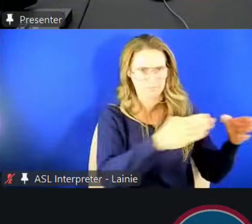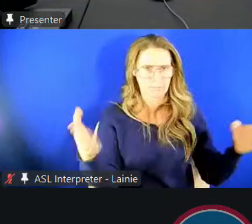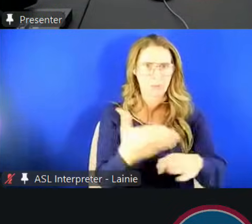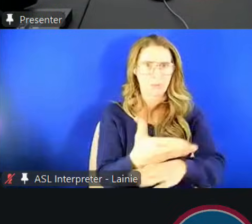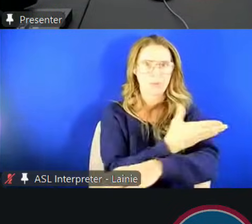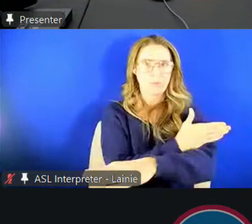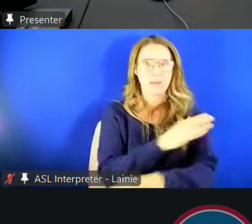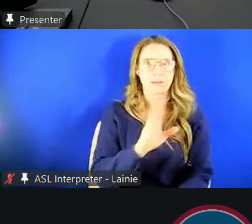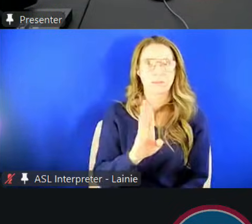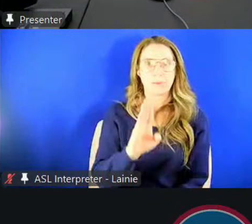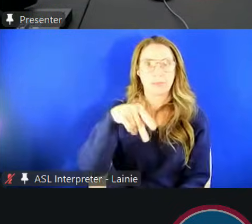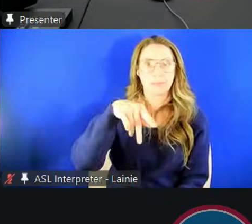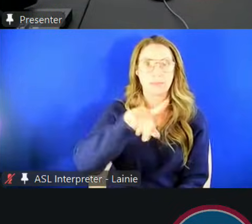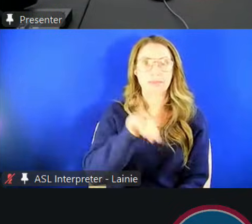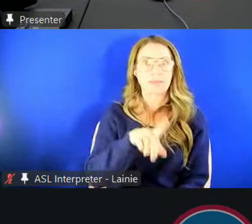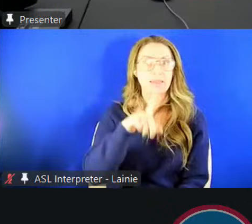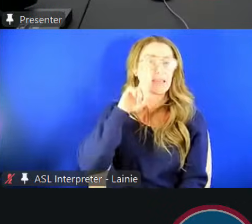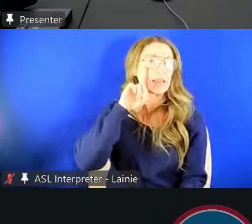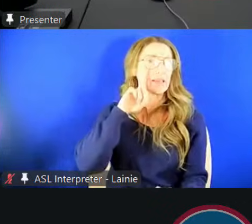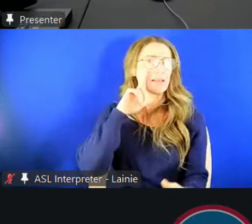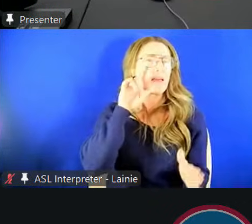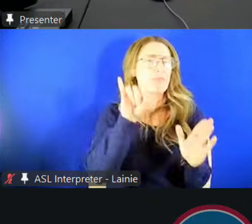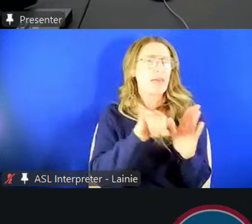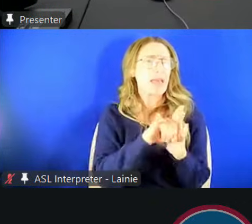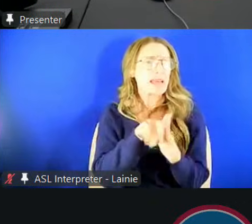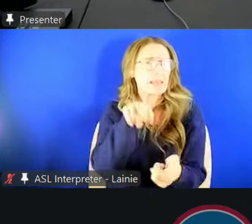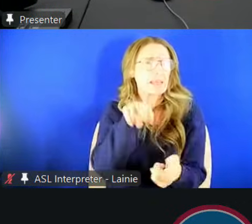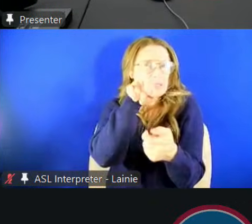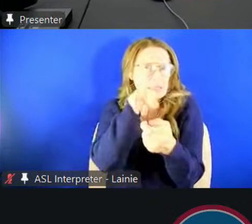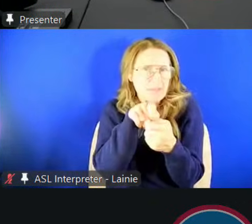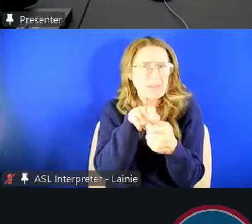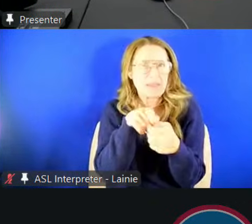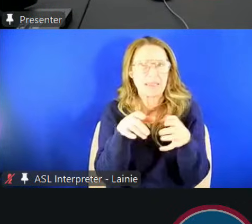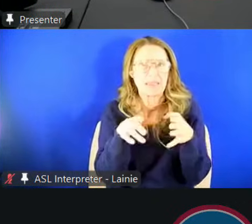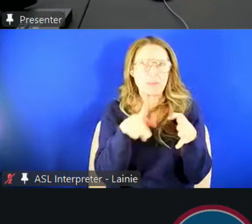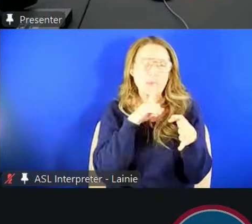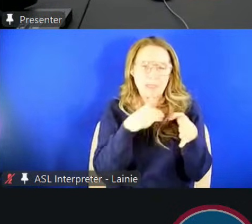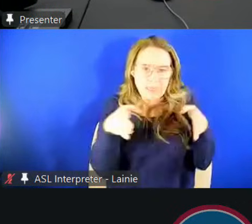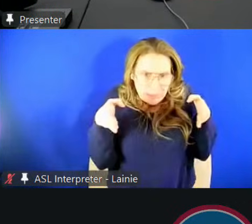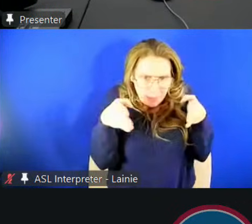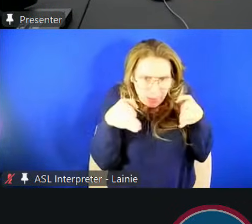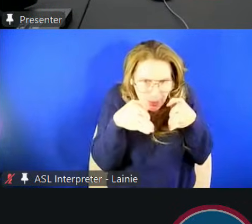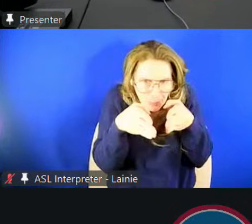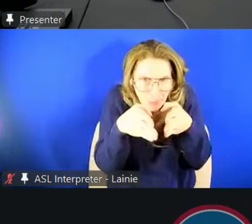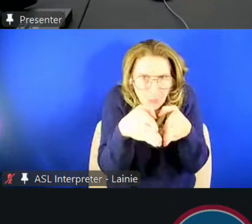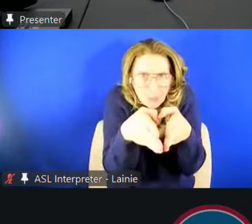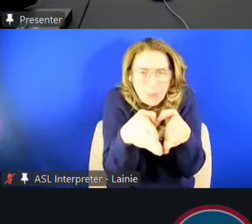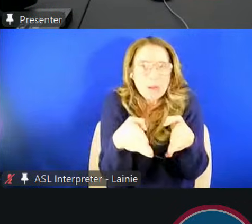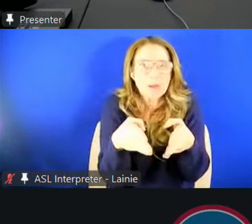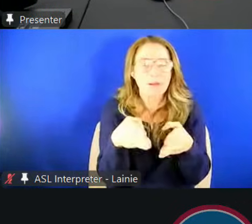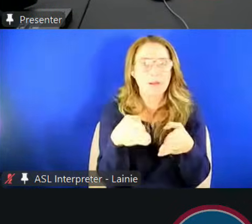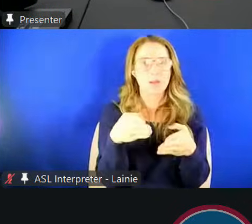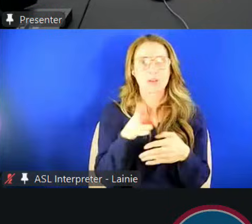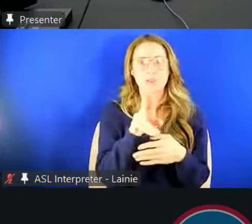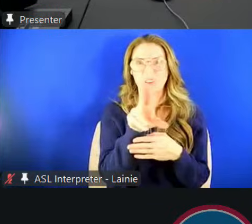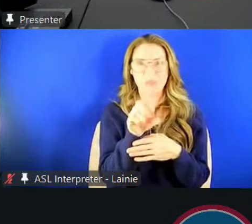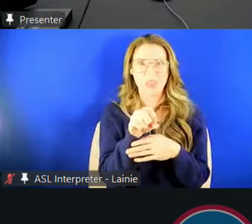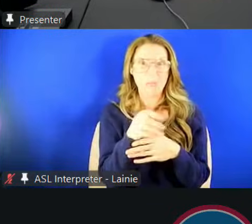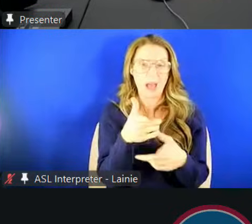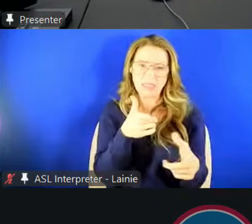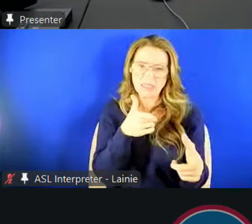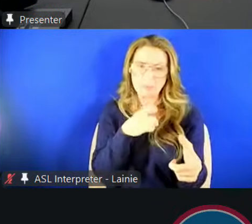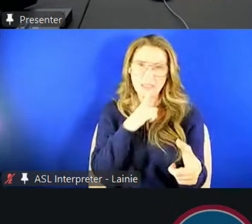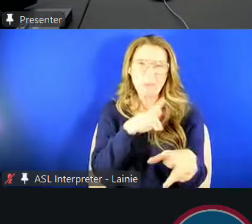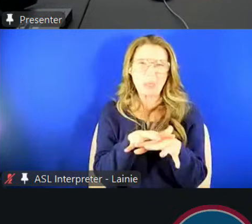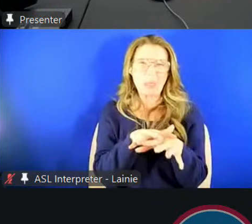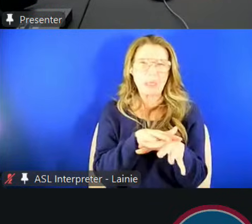identify specific pinch points along very busy routes that we say, like the bus speeds are really slow. There's